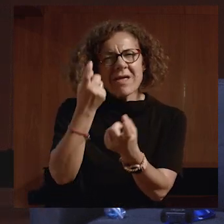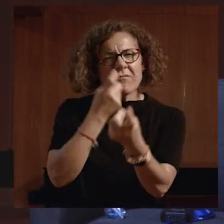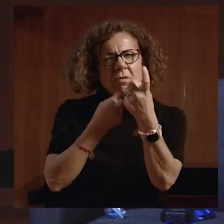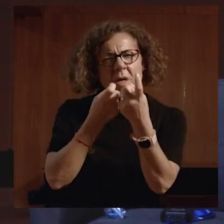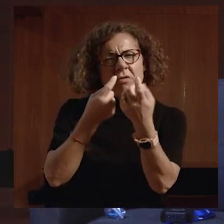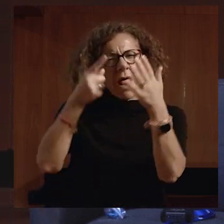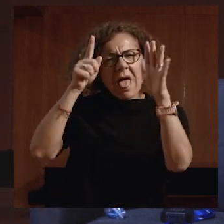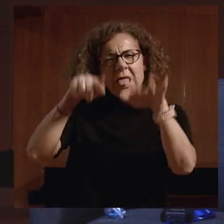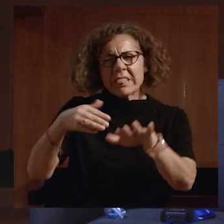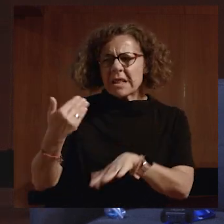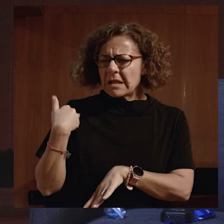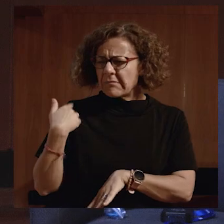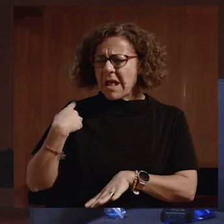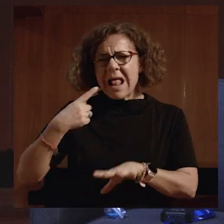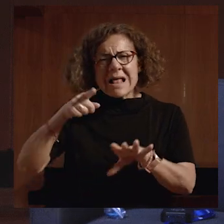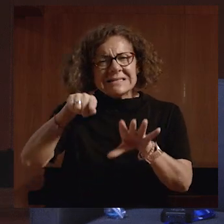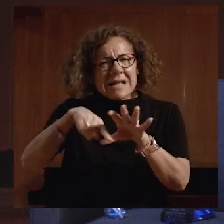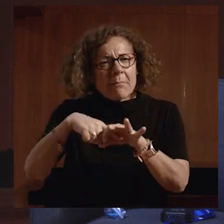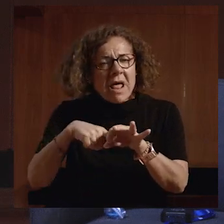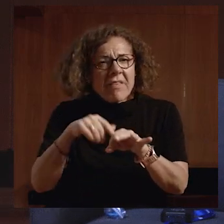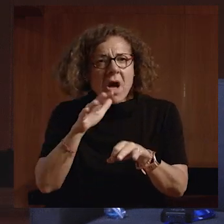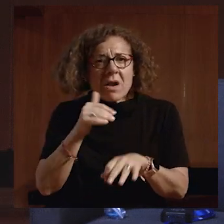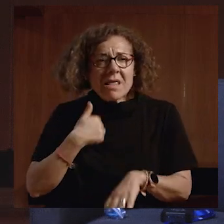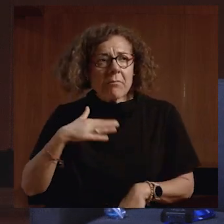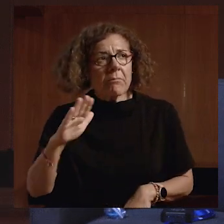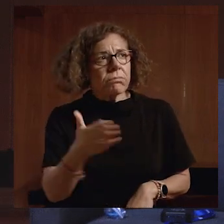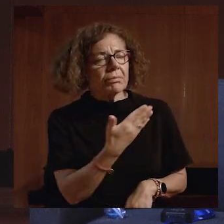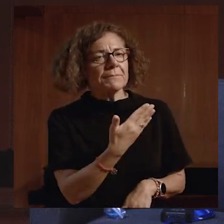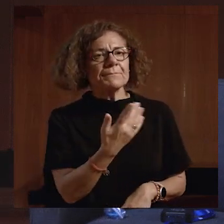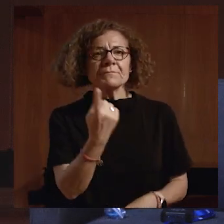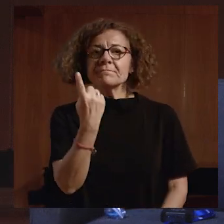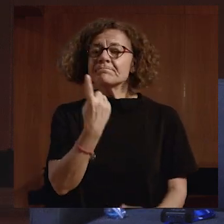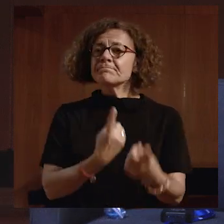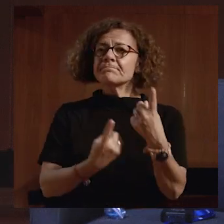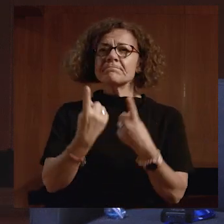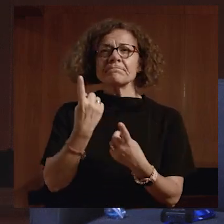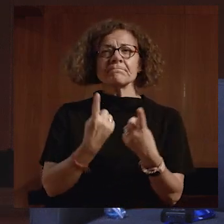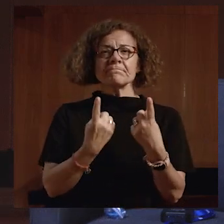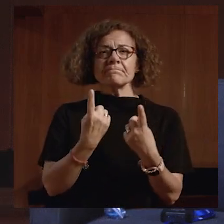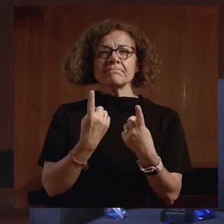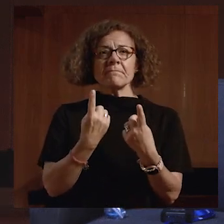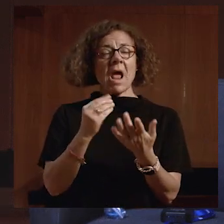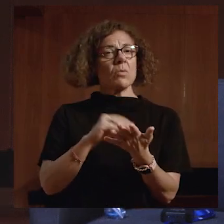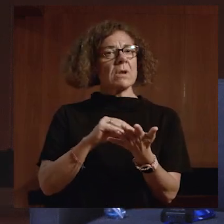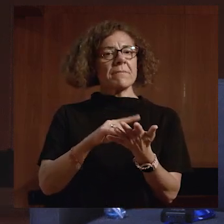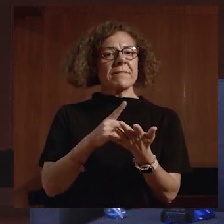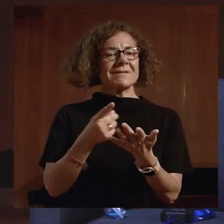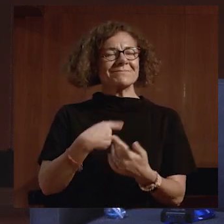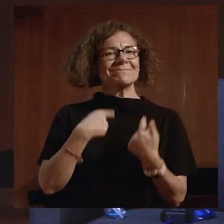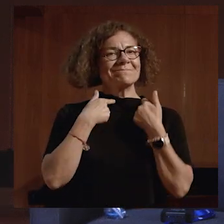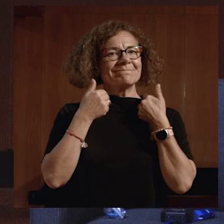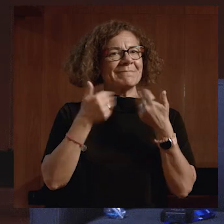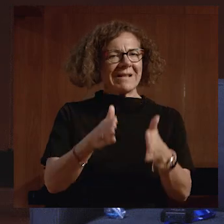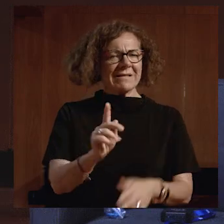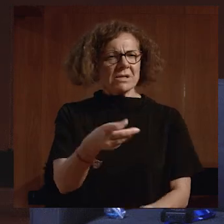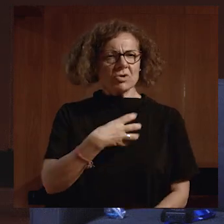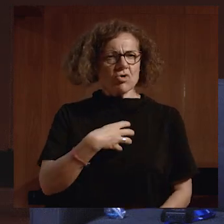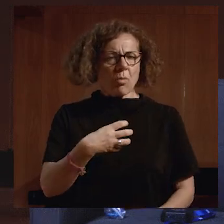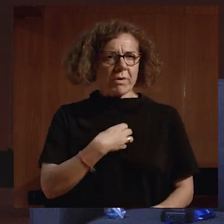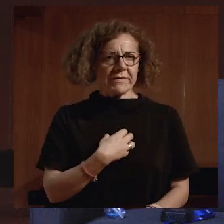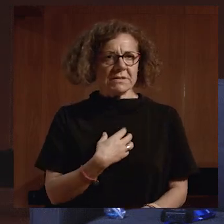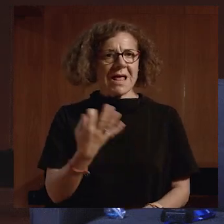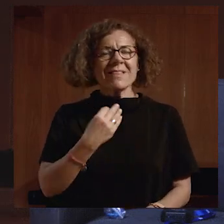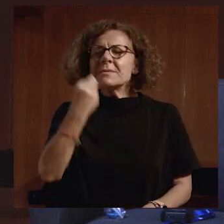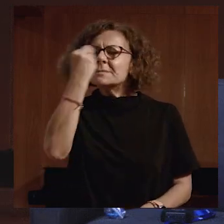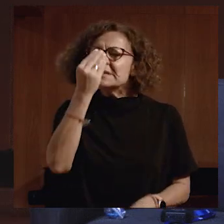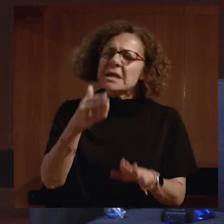miss out. And if there's one thing people take away from this, think further ahead. Look at summer schools, look at master